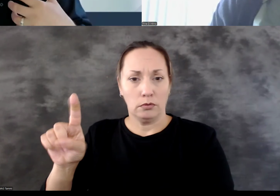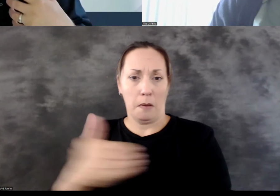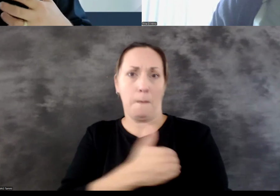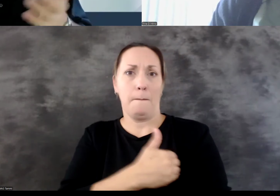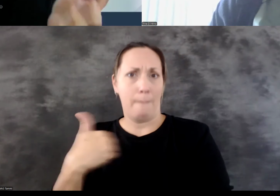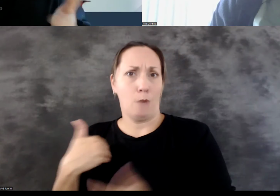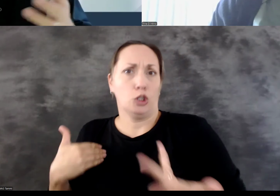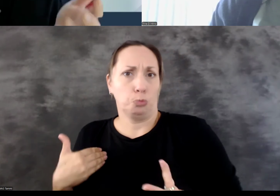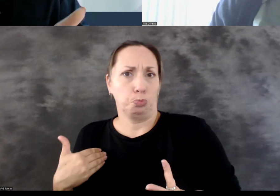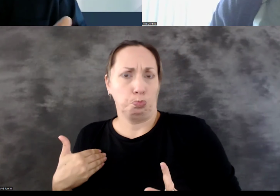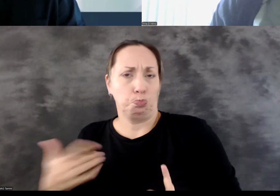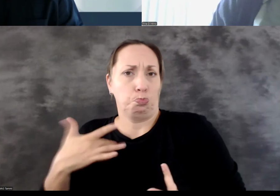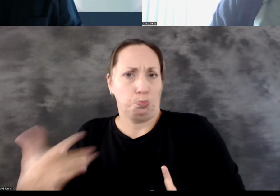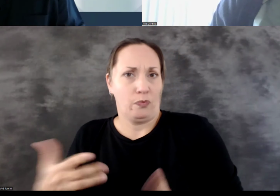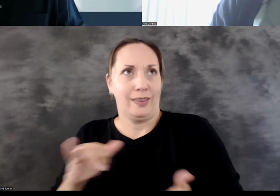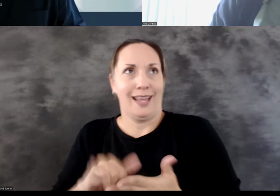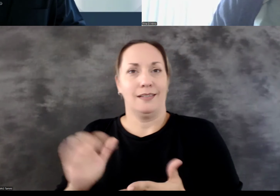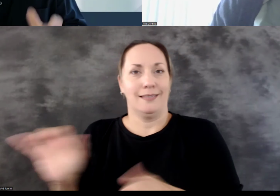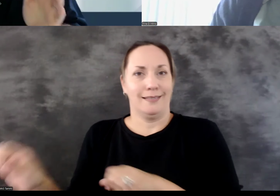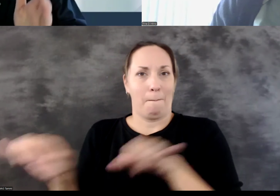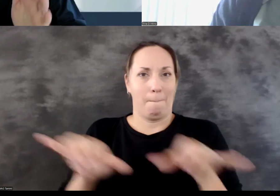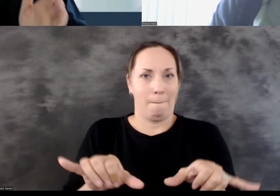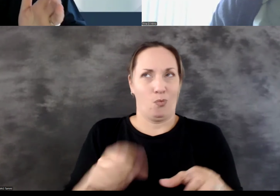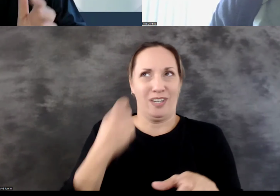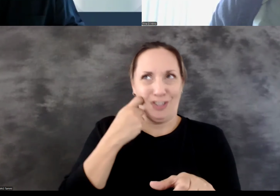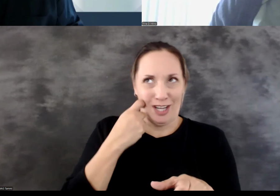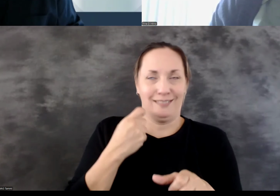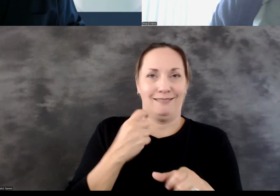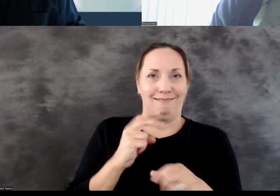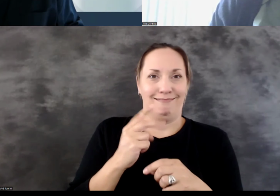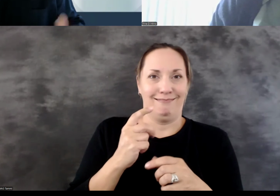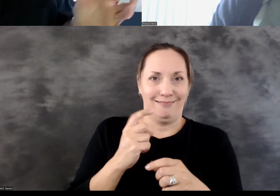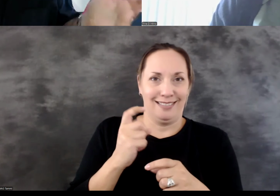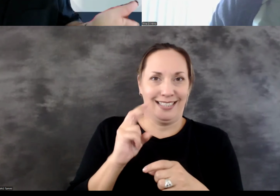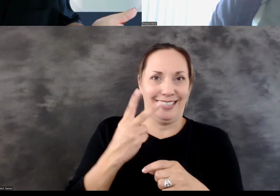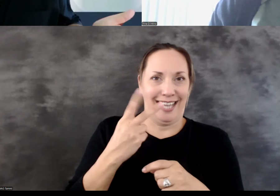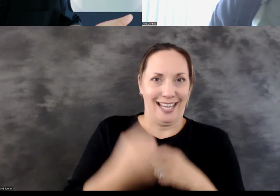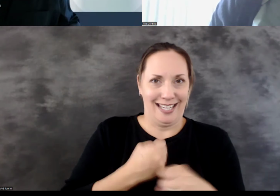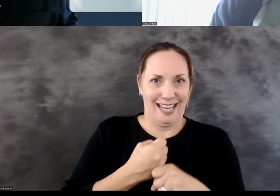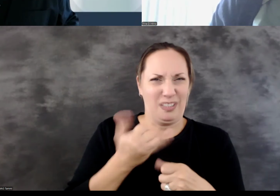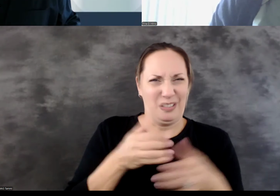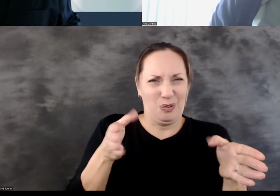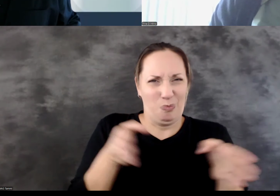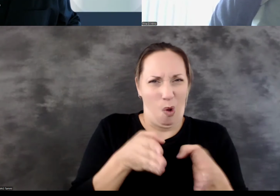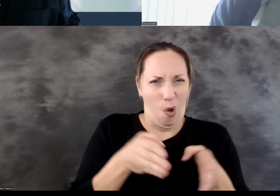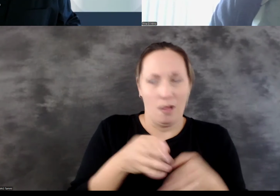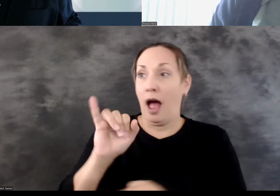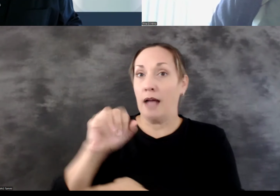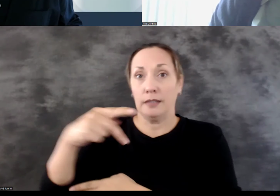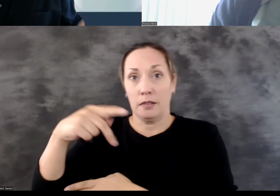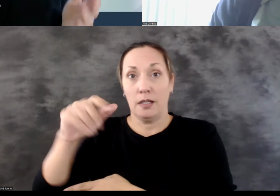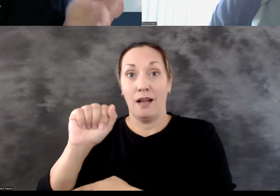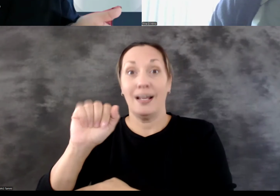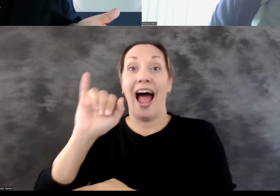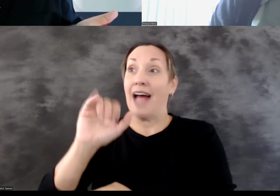But we've just come out of our second year, so we're still really small. IAAP's membership now,